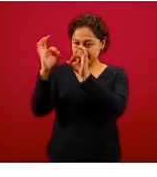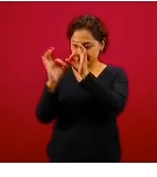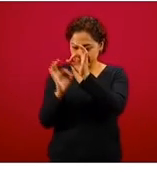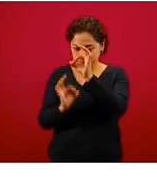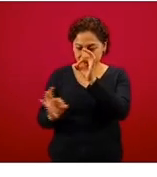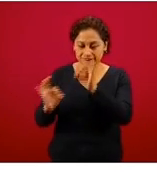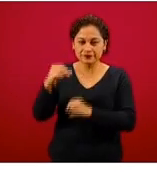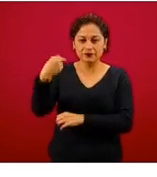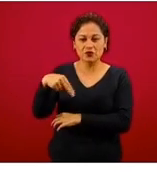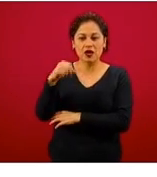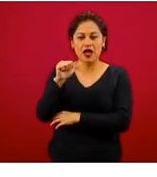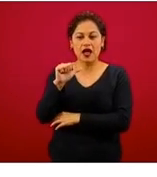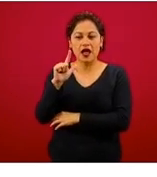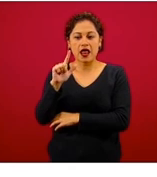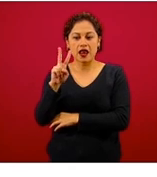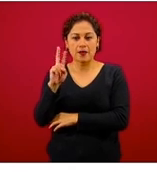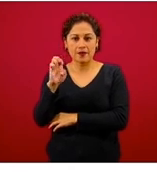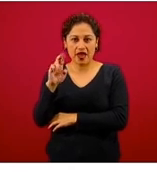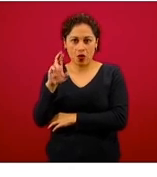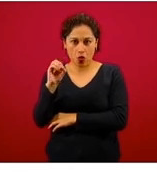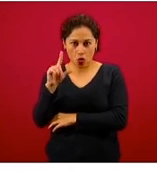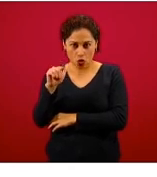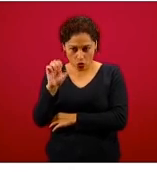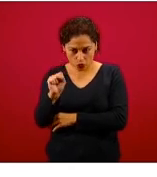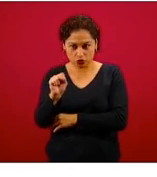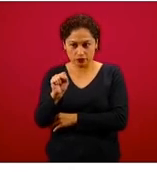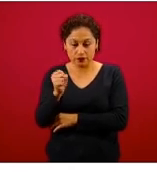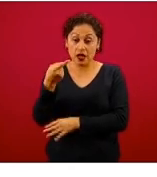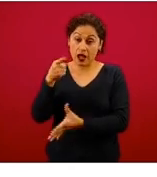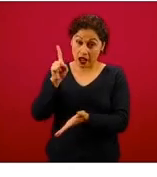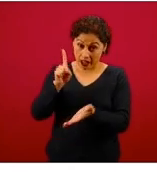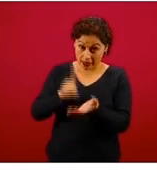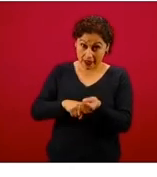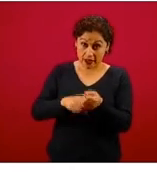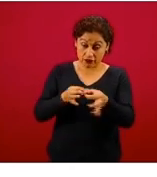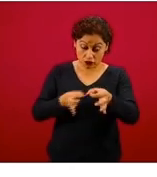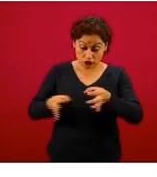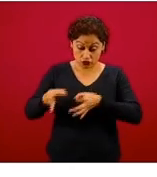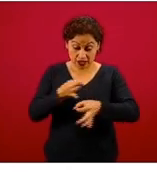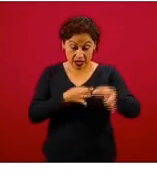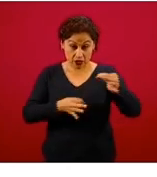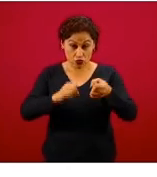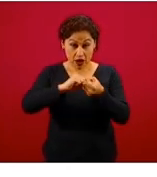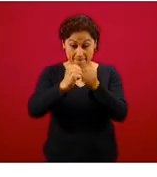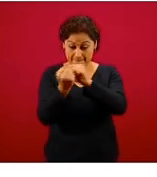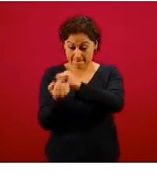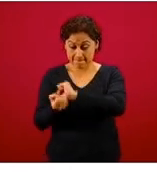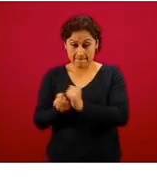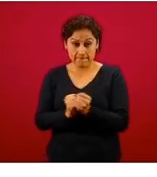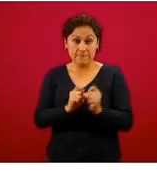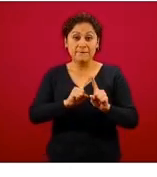it goes through different parts of the respiratory system, and it eventually reaches the lungs.